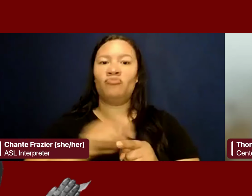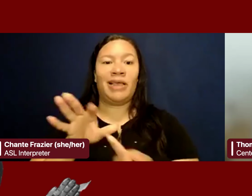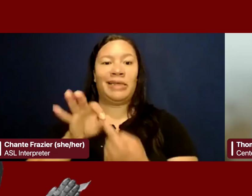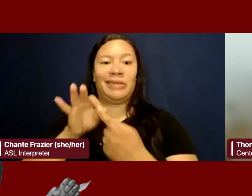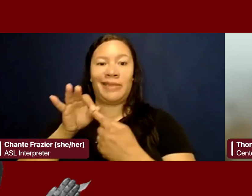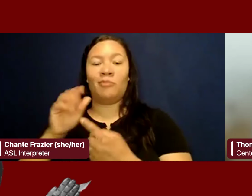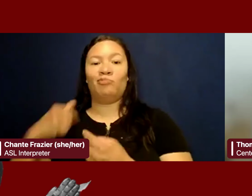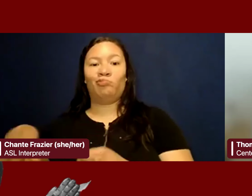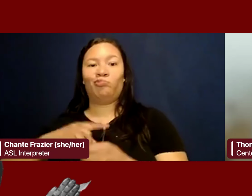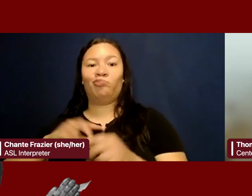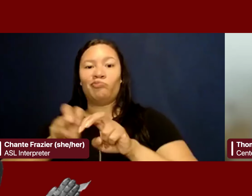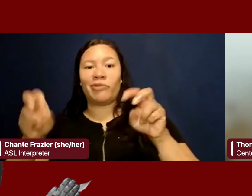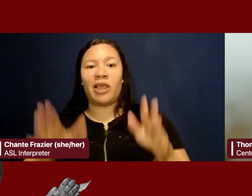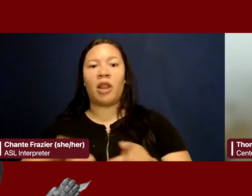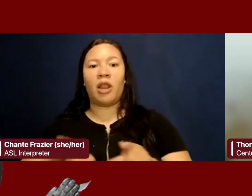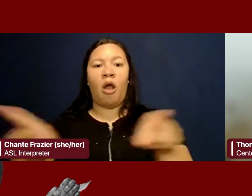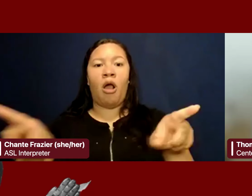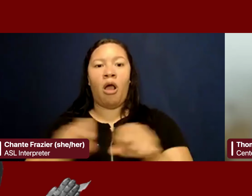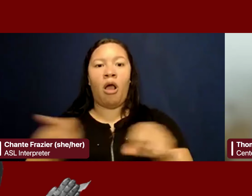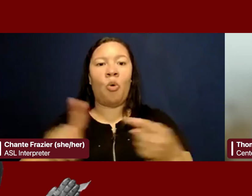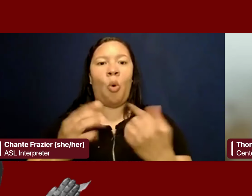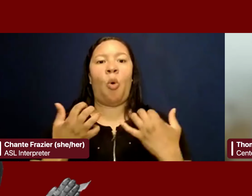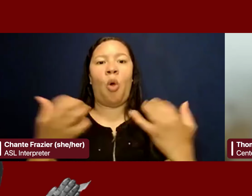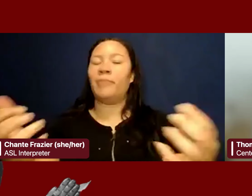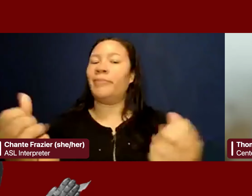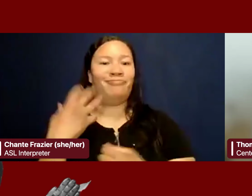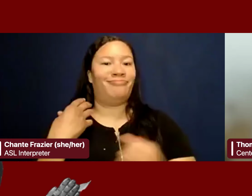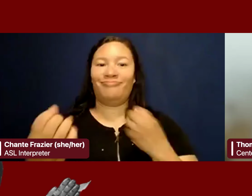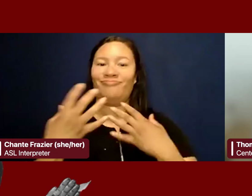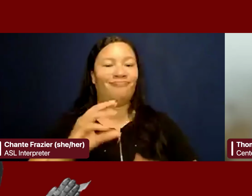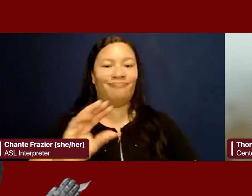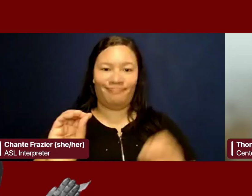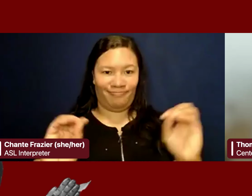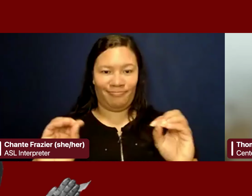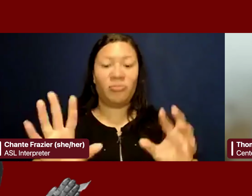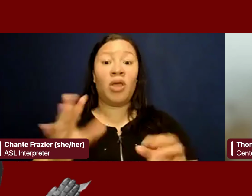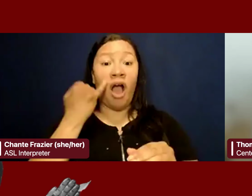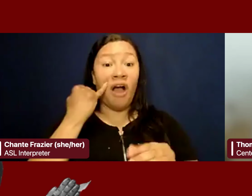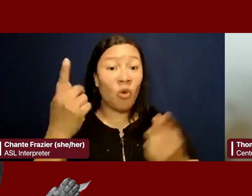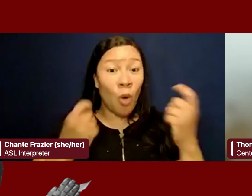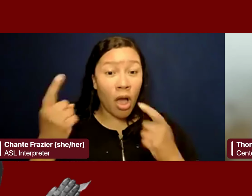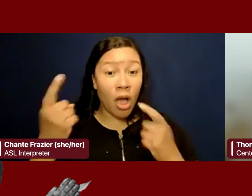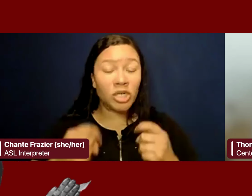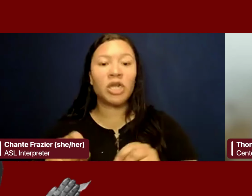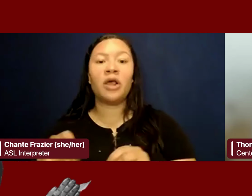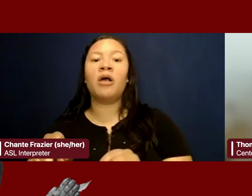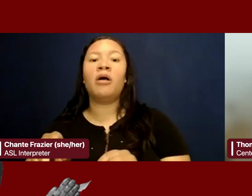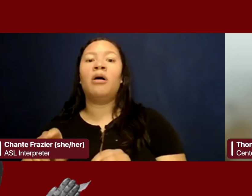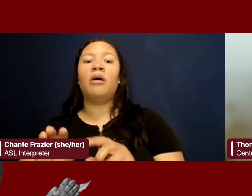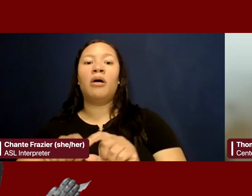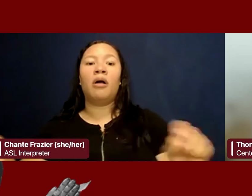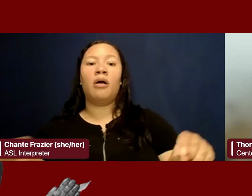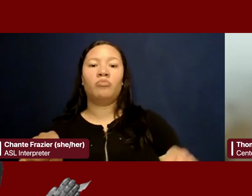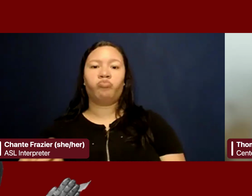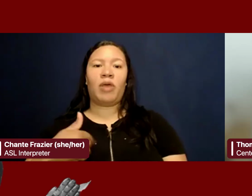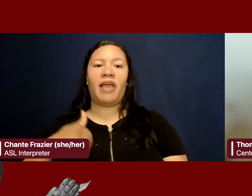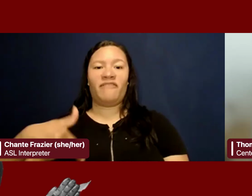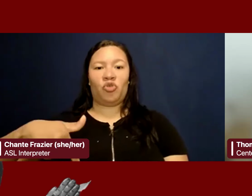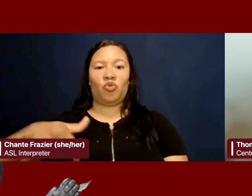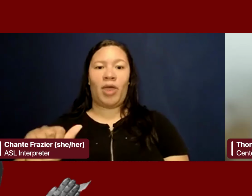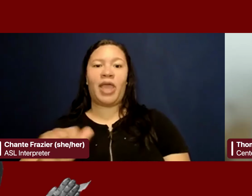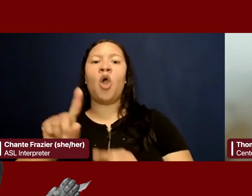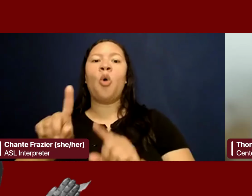questions you'd like to get answered during the call, just use the Q&A function at the bottom of your Zoom screen, and we'll try our best to get to those